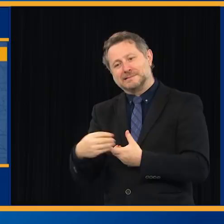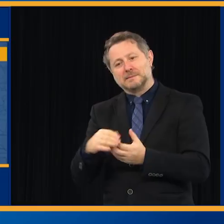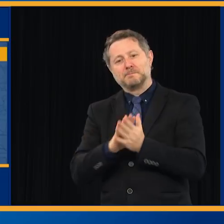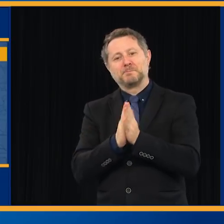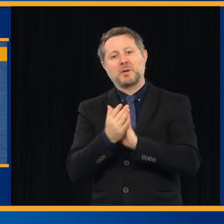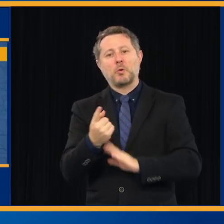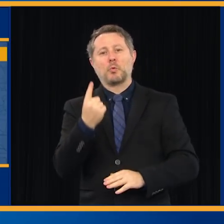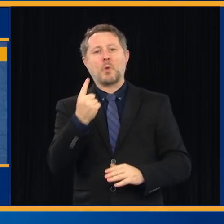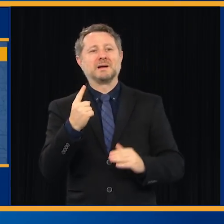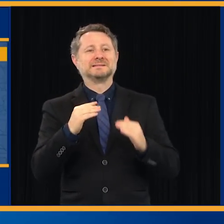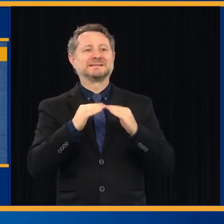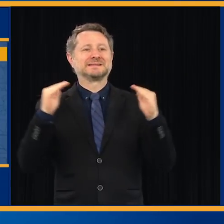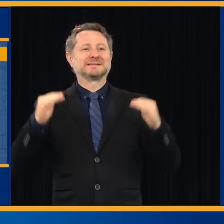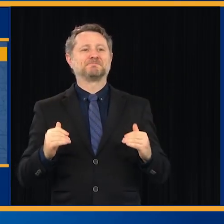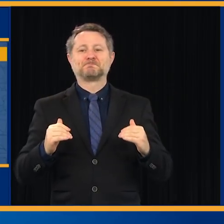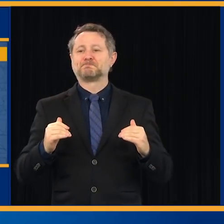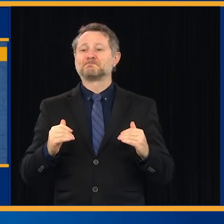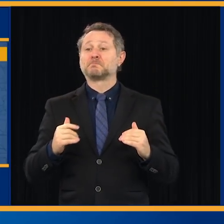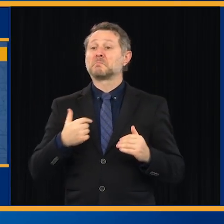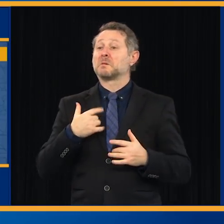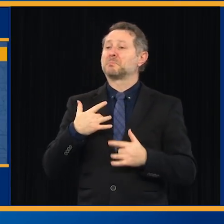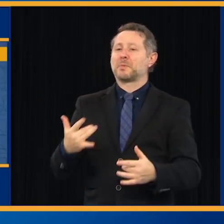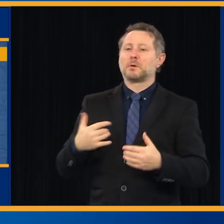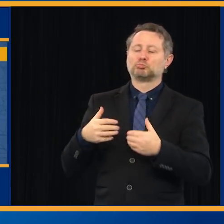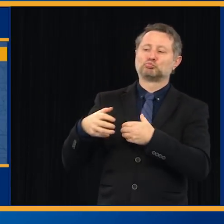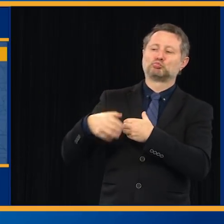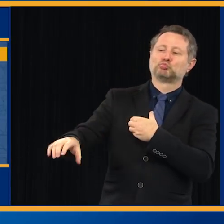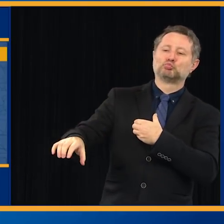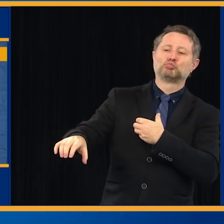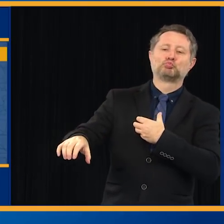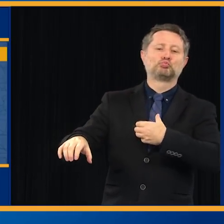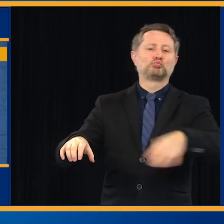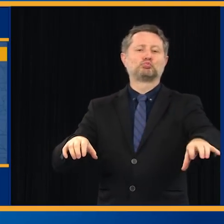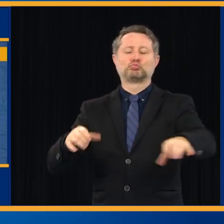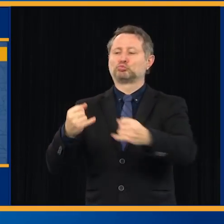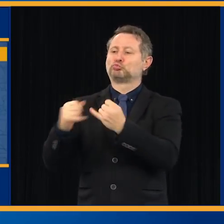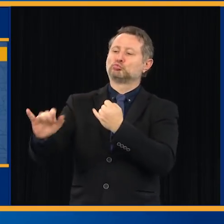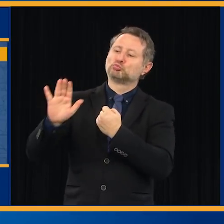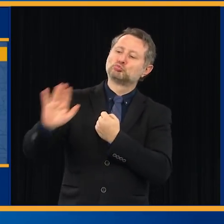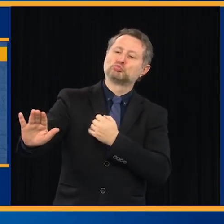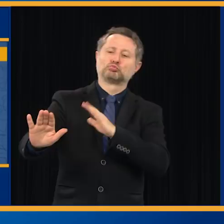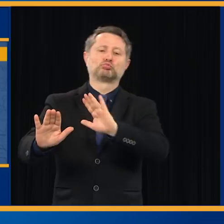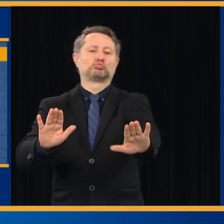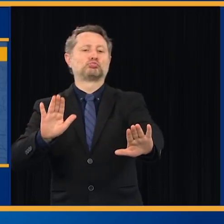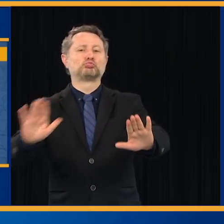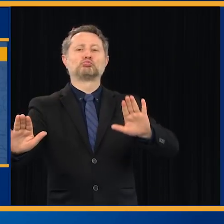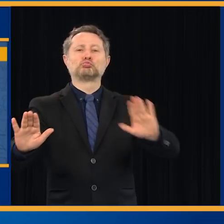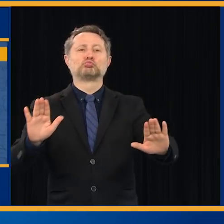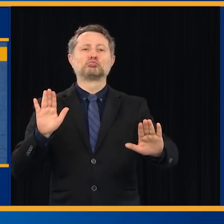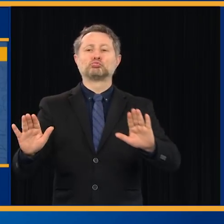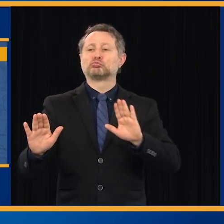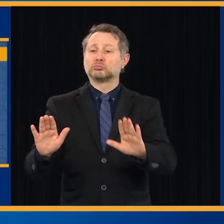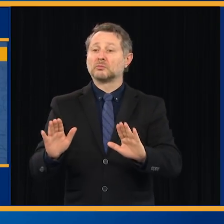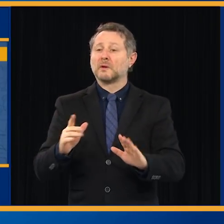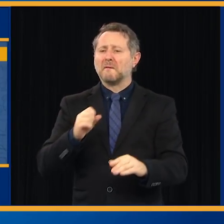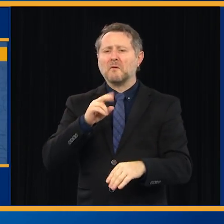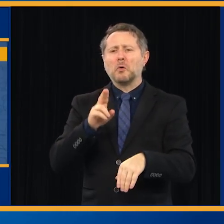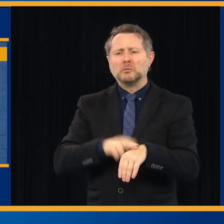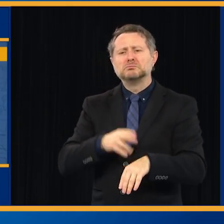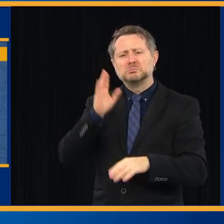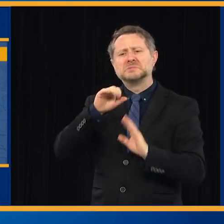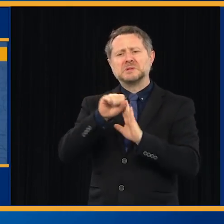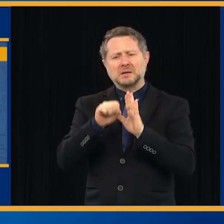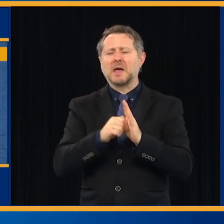not happen. They're operating themselves. We have, again, state regulations that say this is how much you must